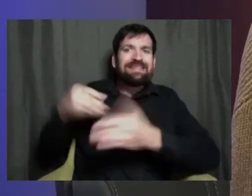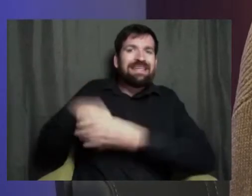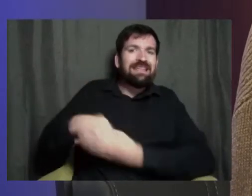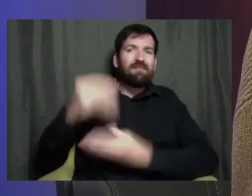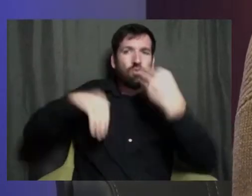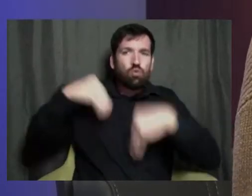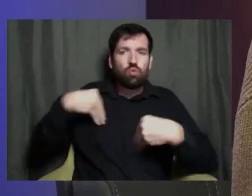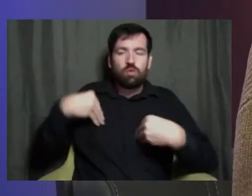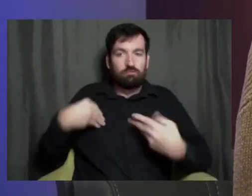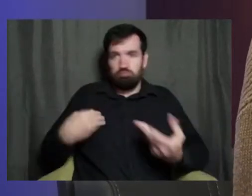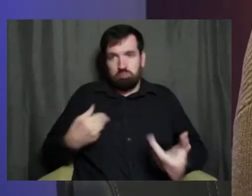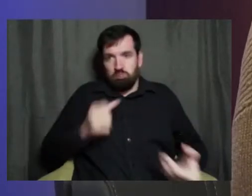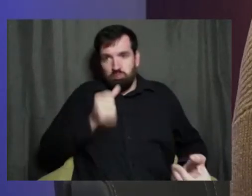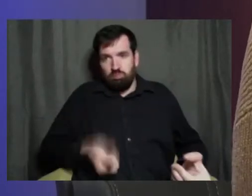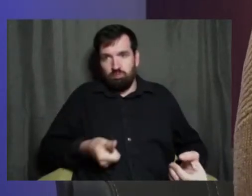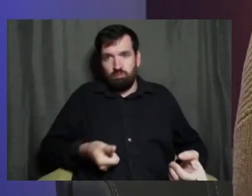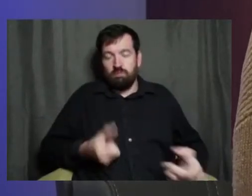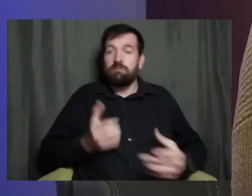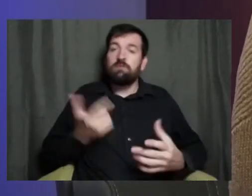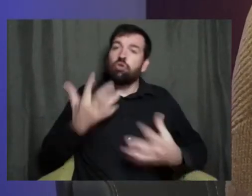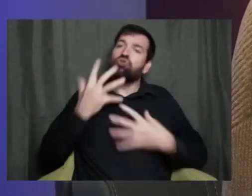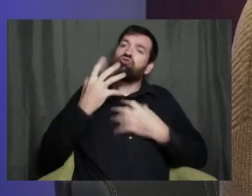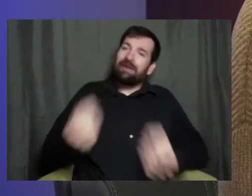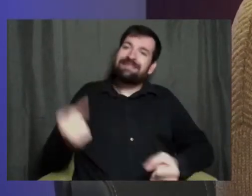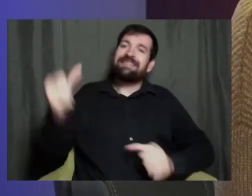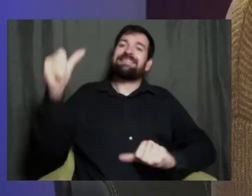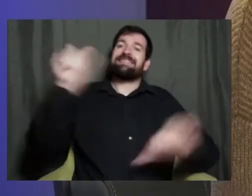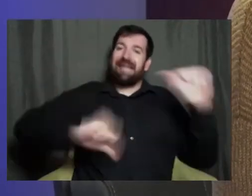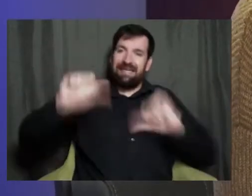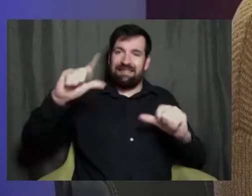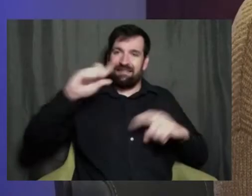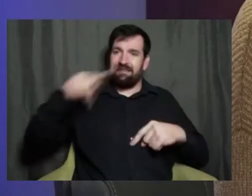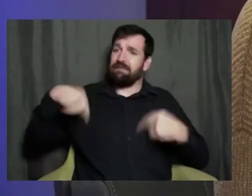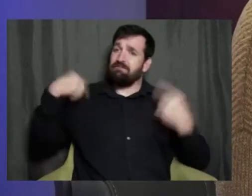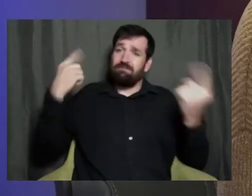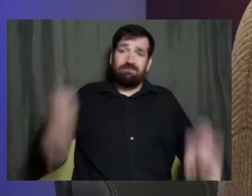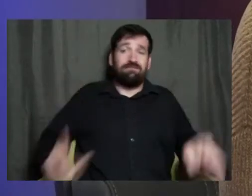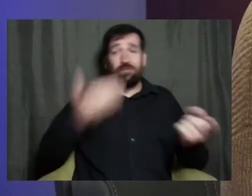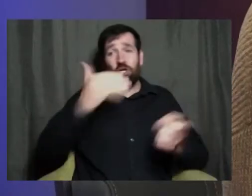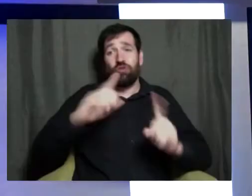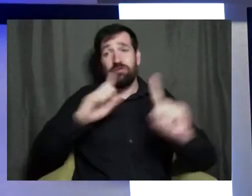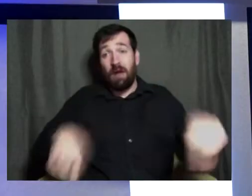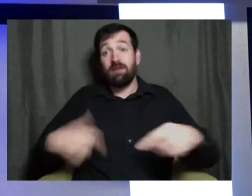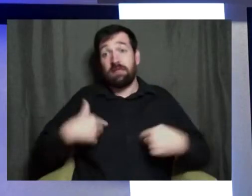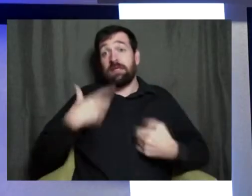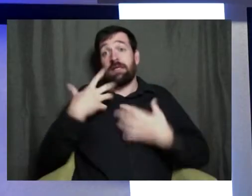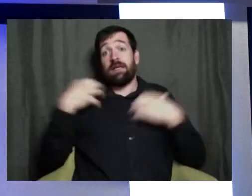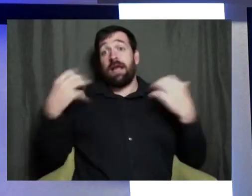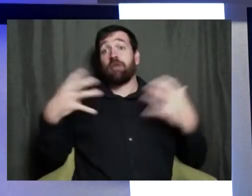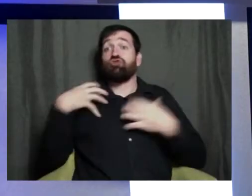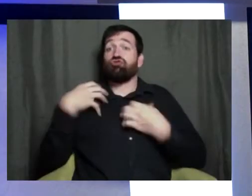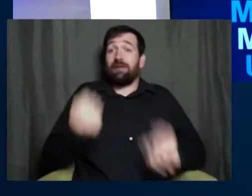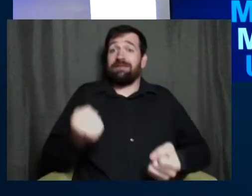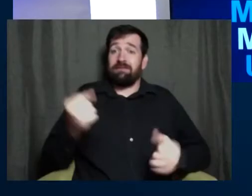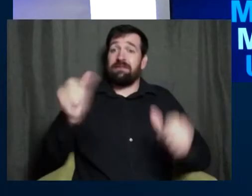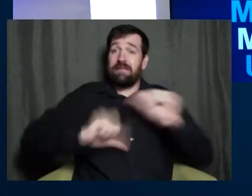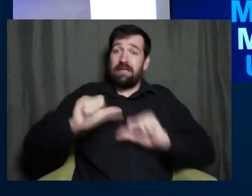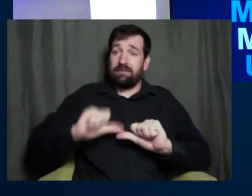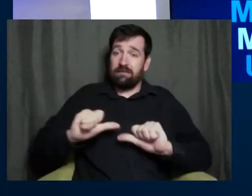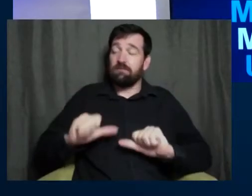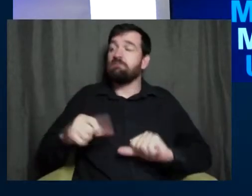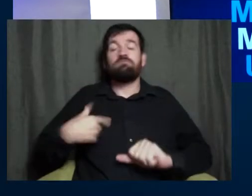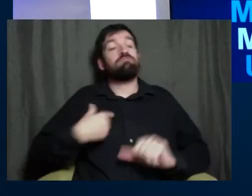as we've done for our lifetime, is a great response, that I trust the science. Trust the science. I would think a lot of those people too,